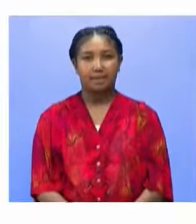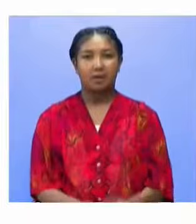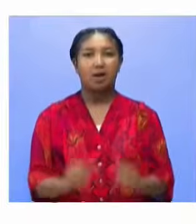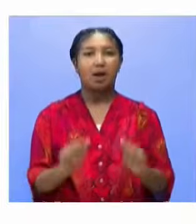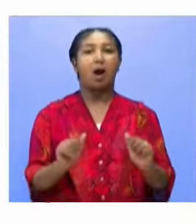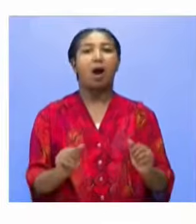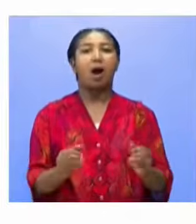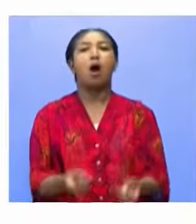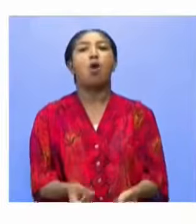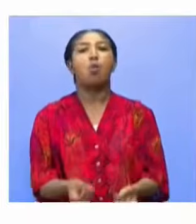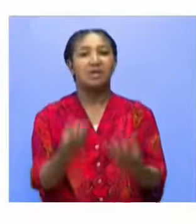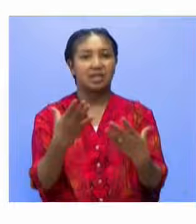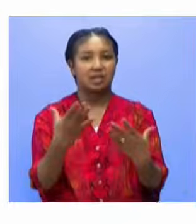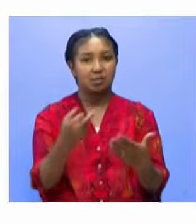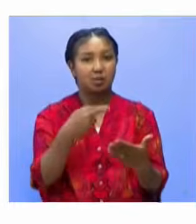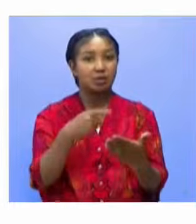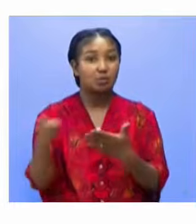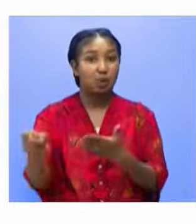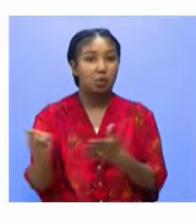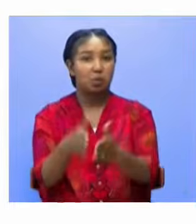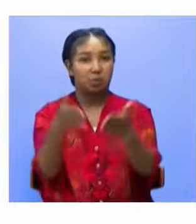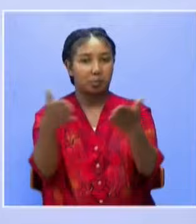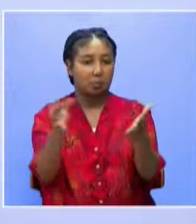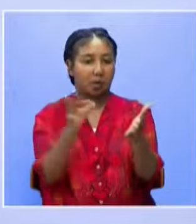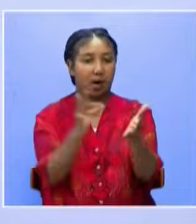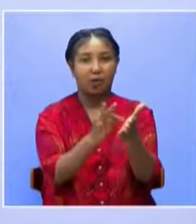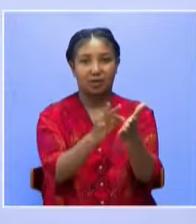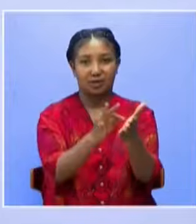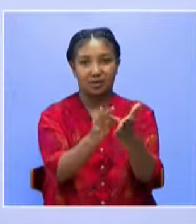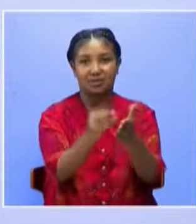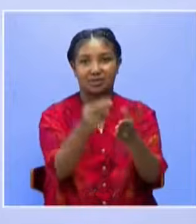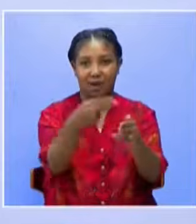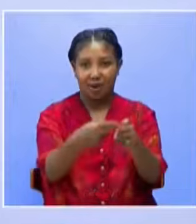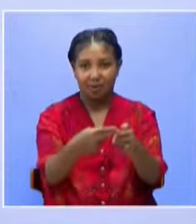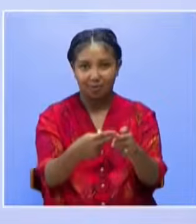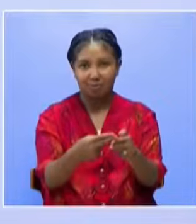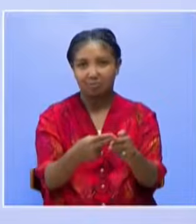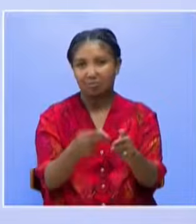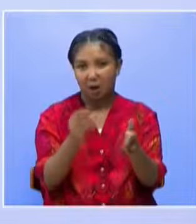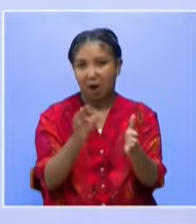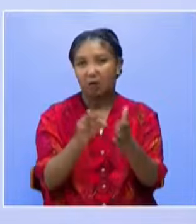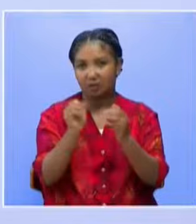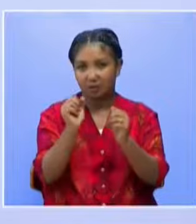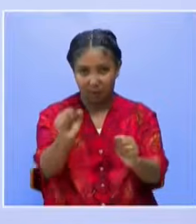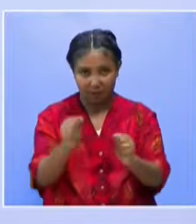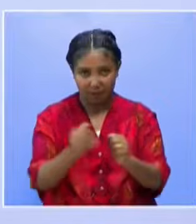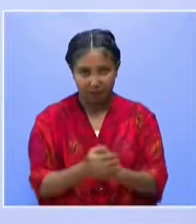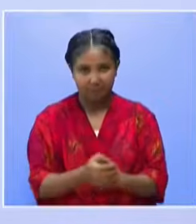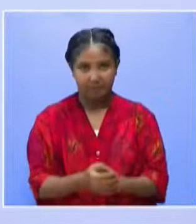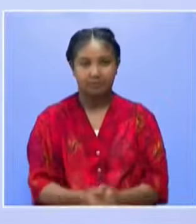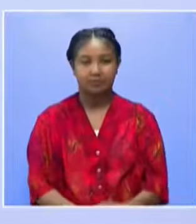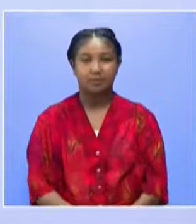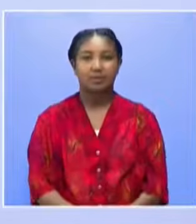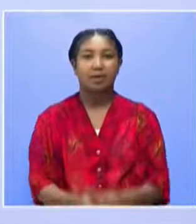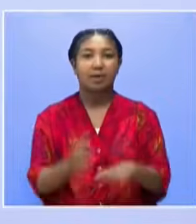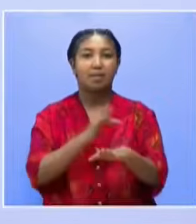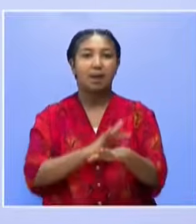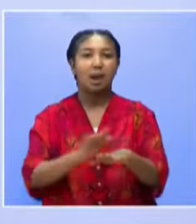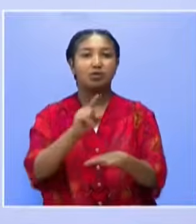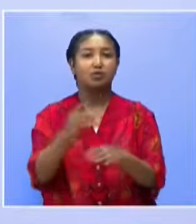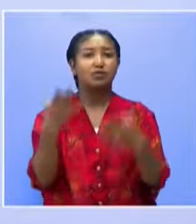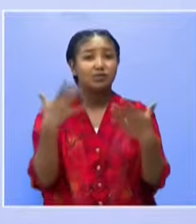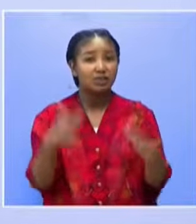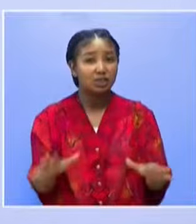How many books? Because this one is countable noun, something which can be counted. blank, you